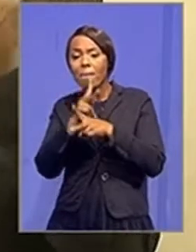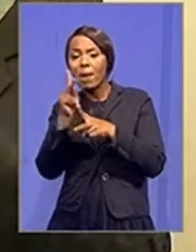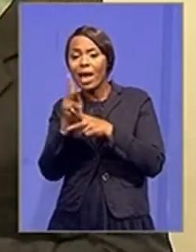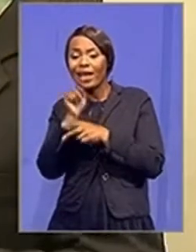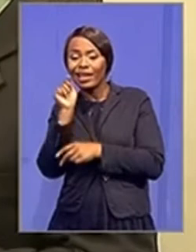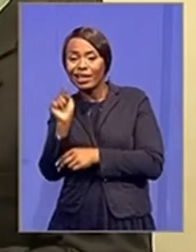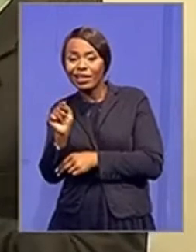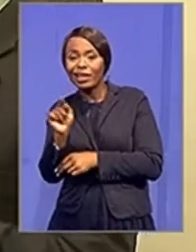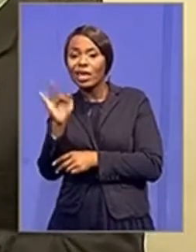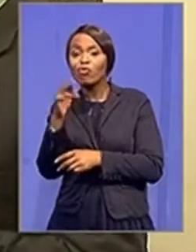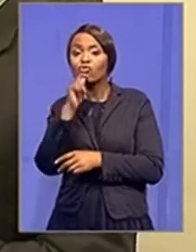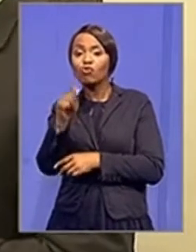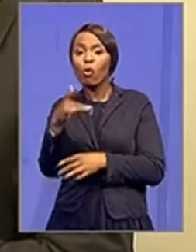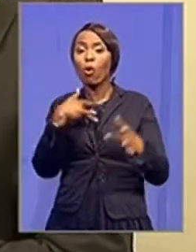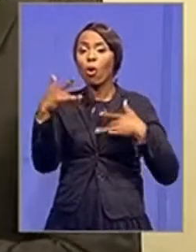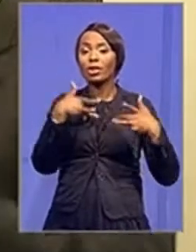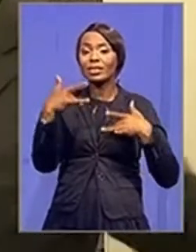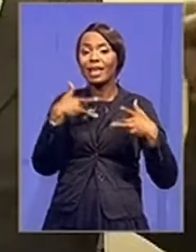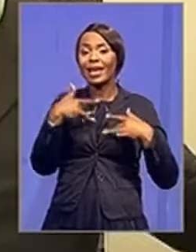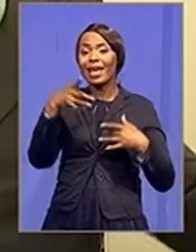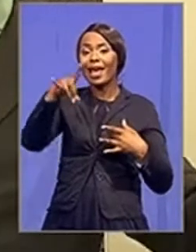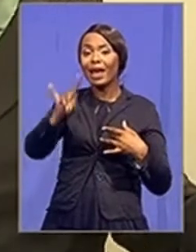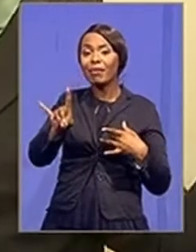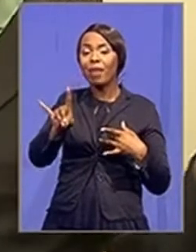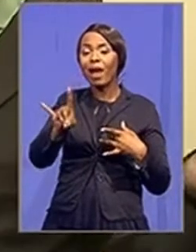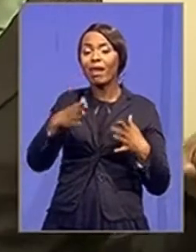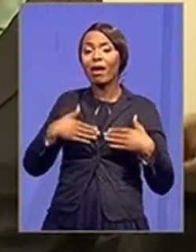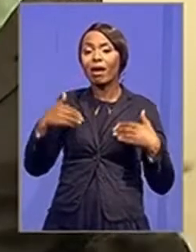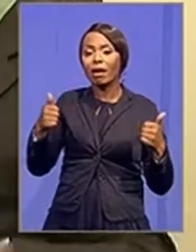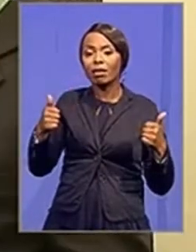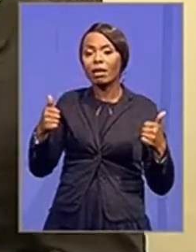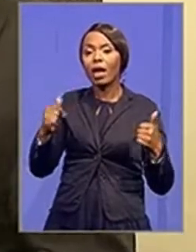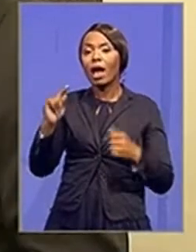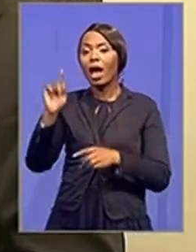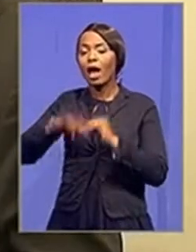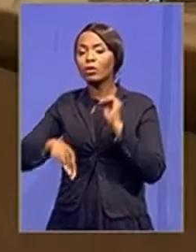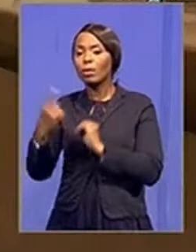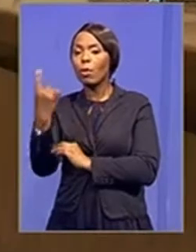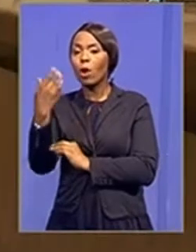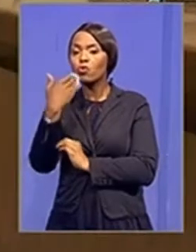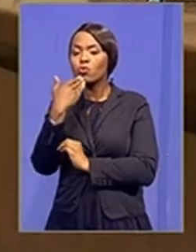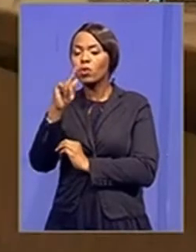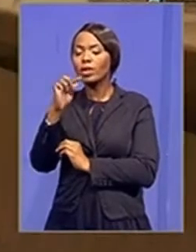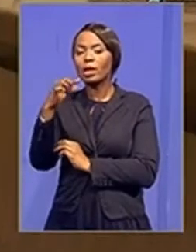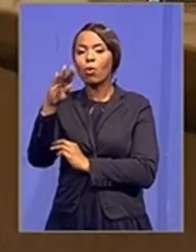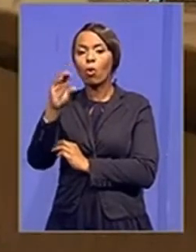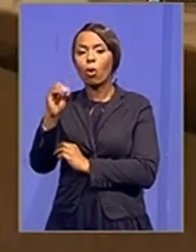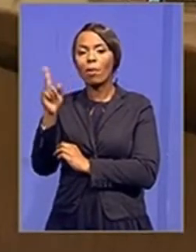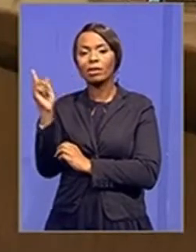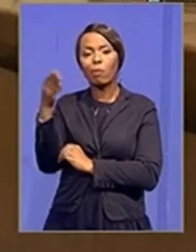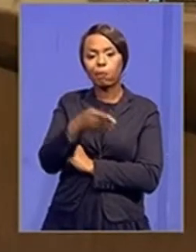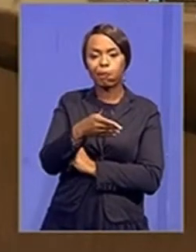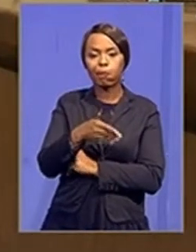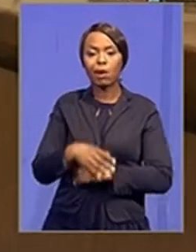were concerned about animal welfare, accused number 1 here should have been Tebogo. Thandi Modise o lebanwe